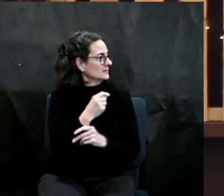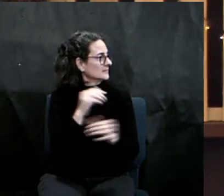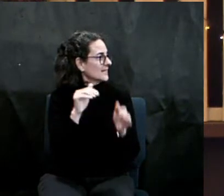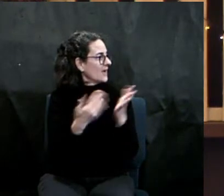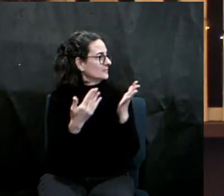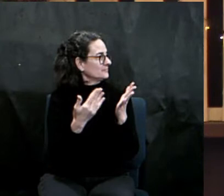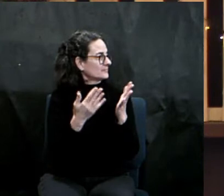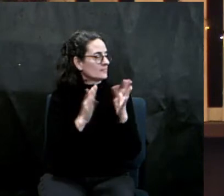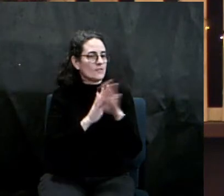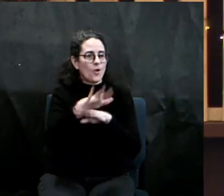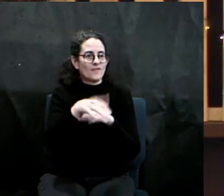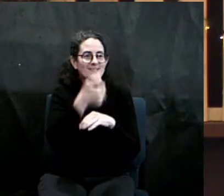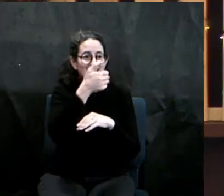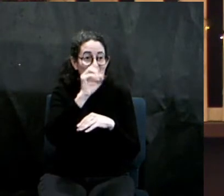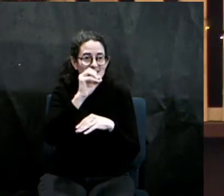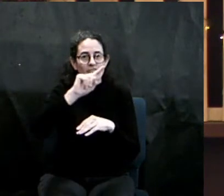than 60,000.